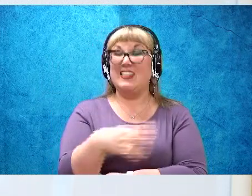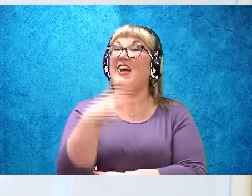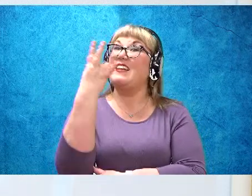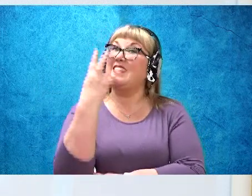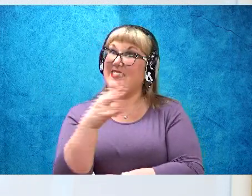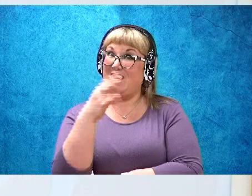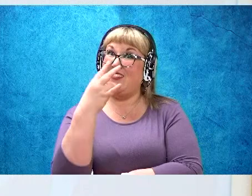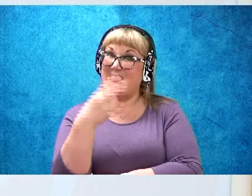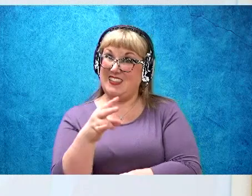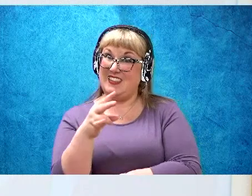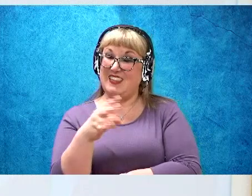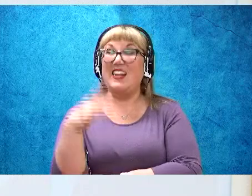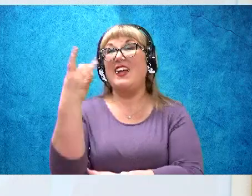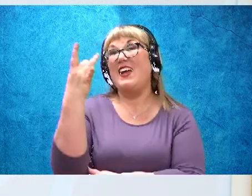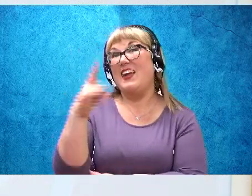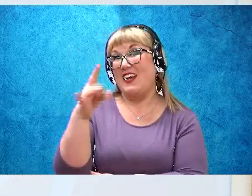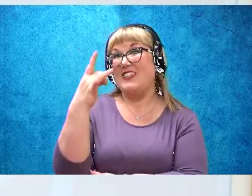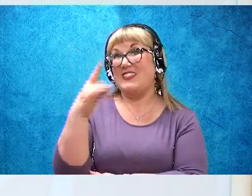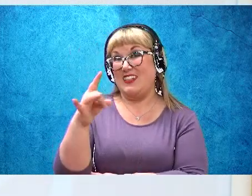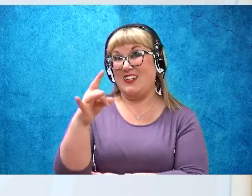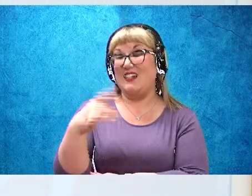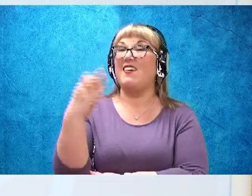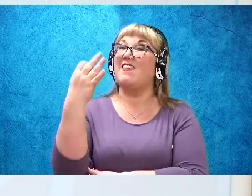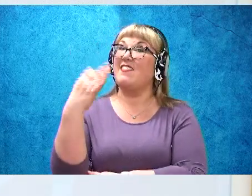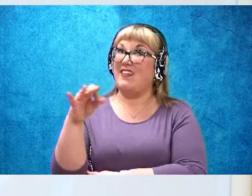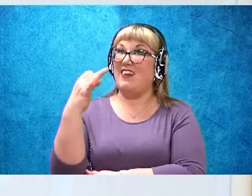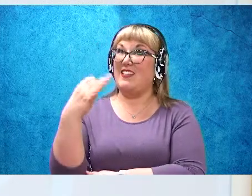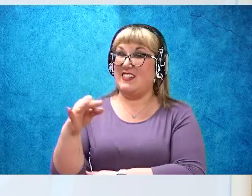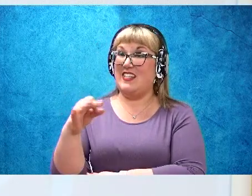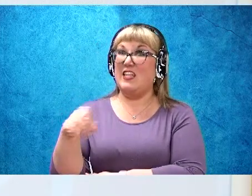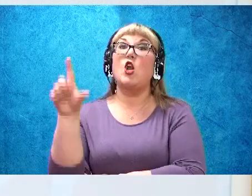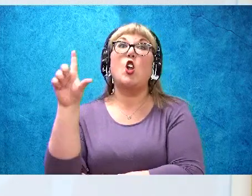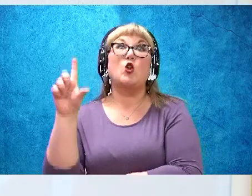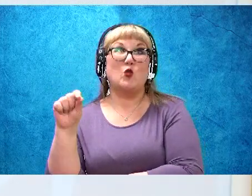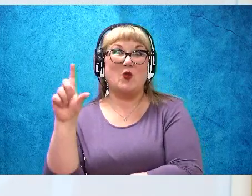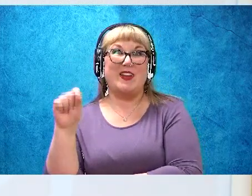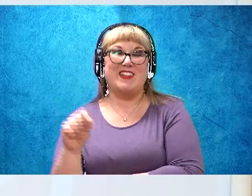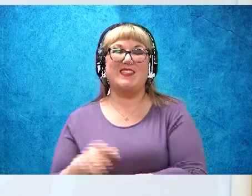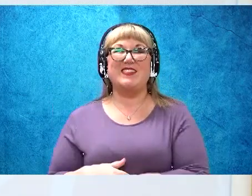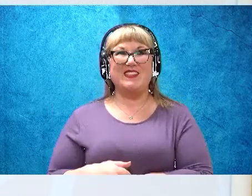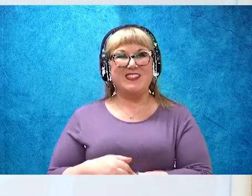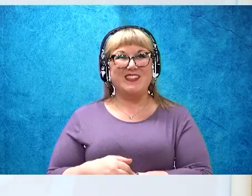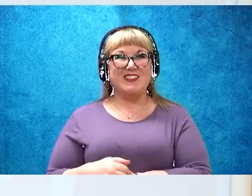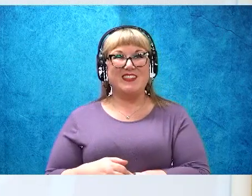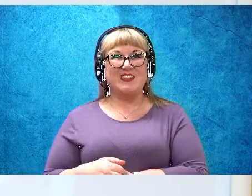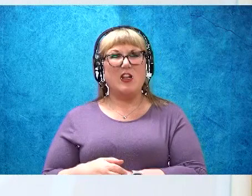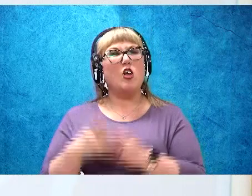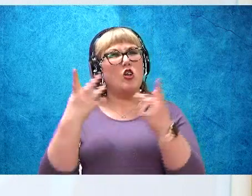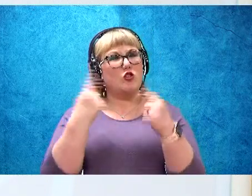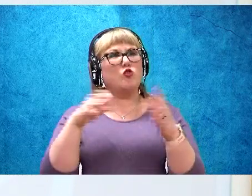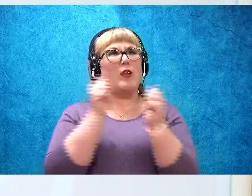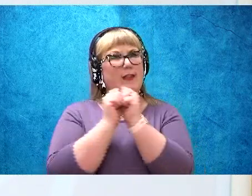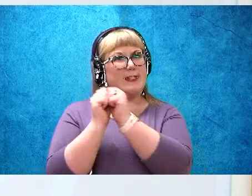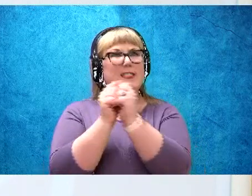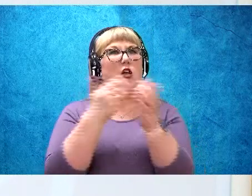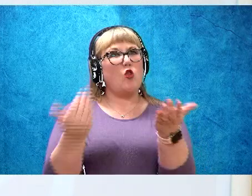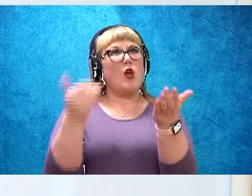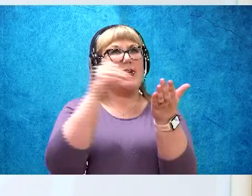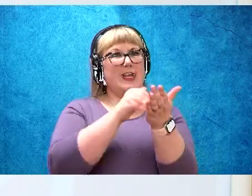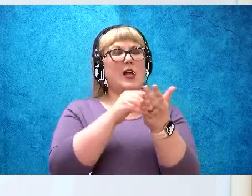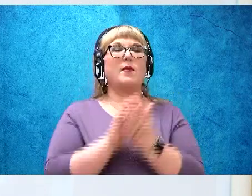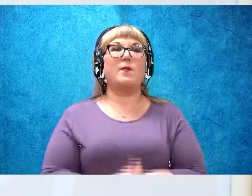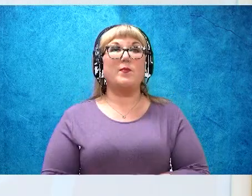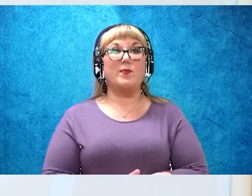16, 17, 18, 19, 20. Let's try that together again.